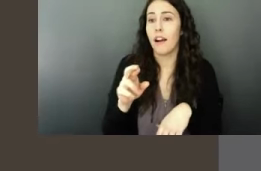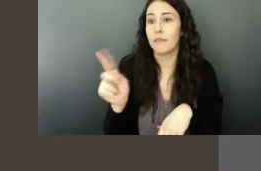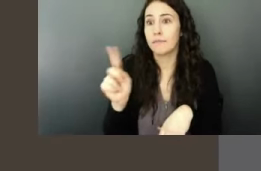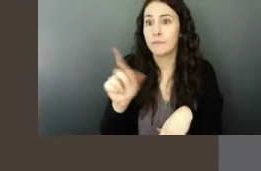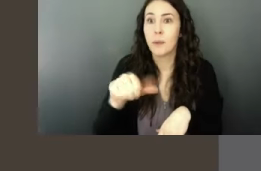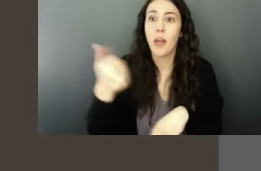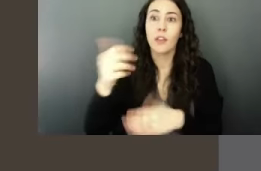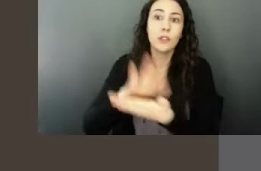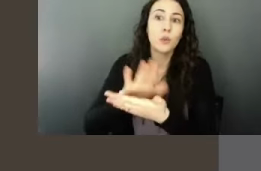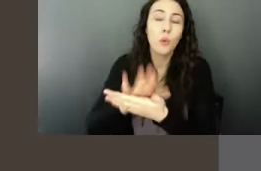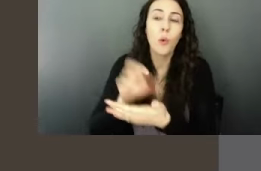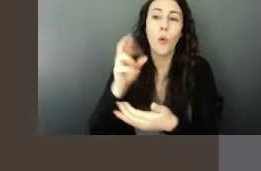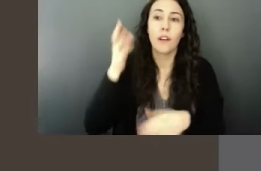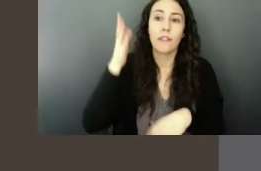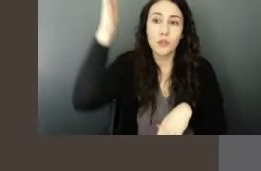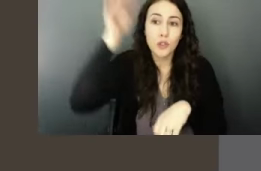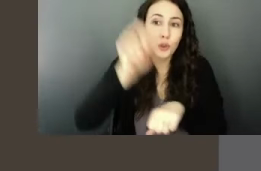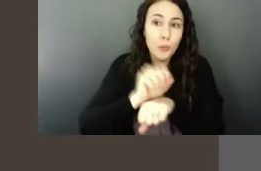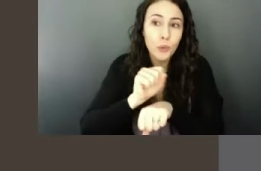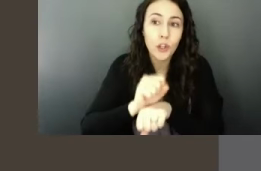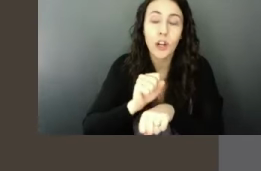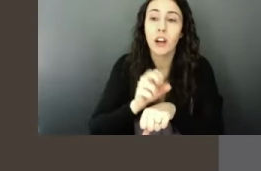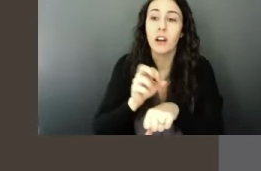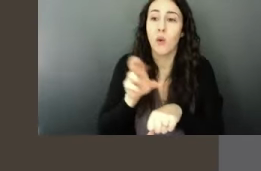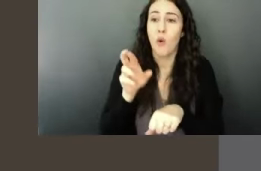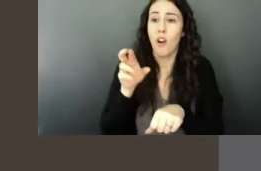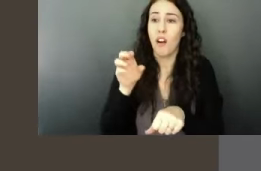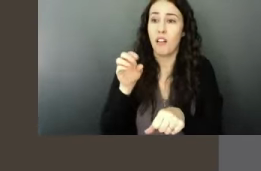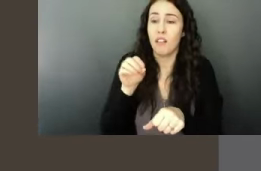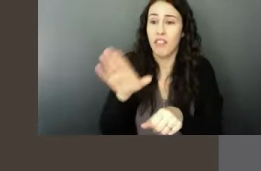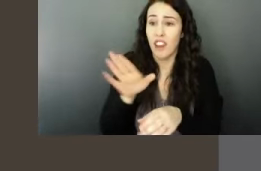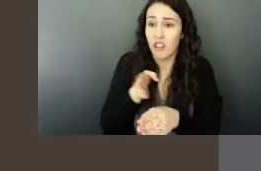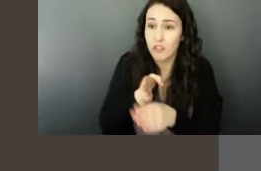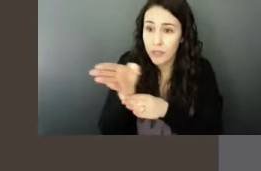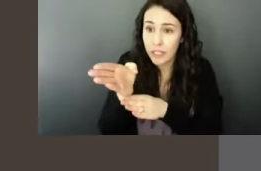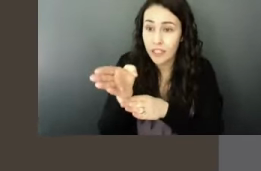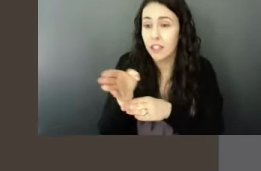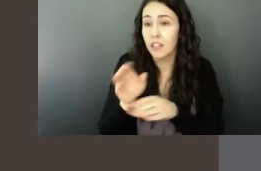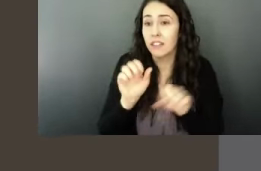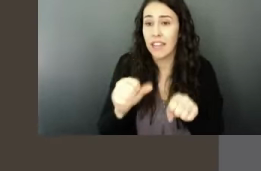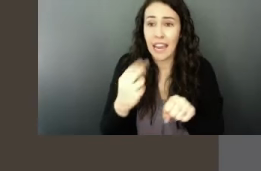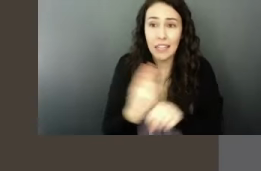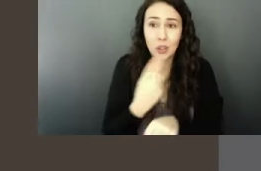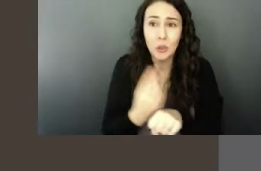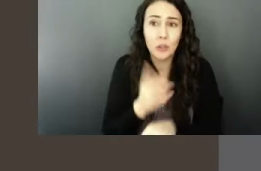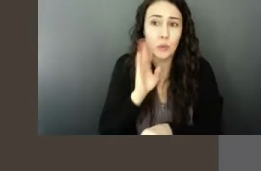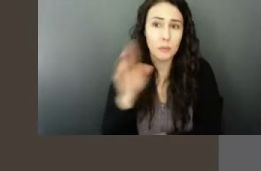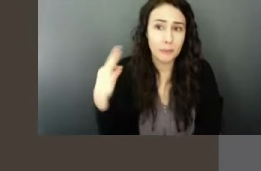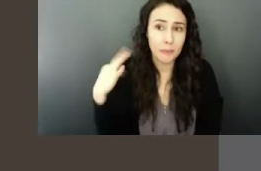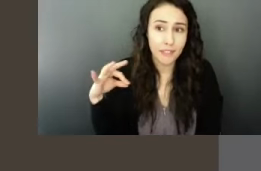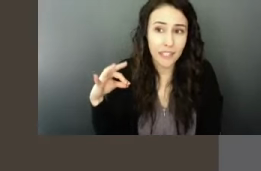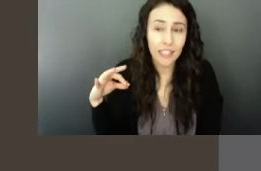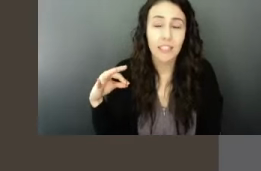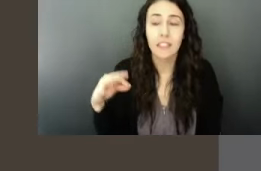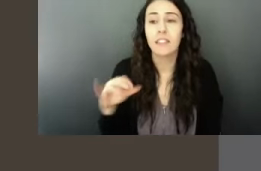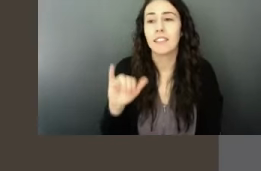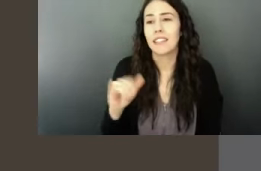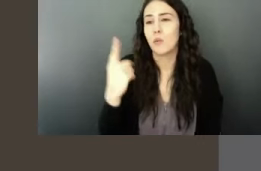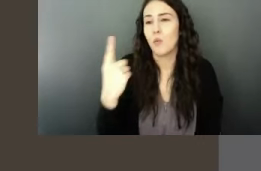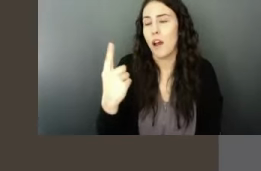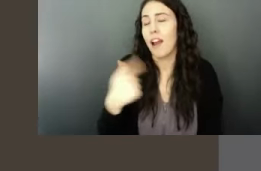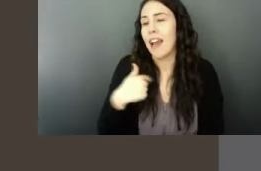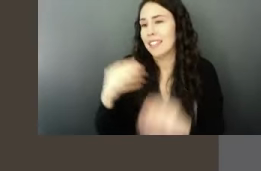go on to future work or in their careers, right? That's one thing. I teach tutors, I train the tutors, our writing